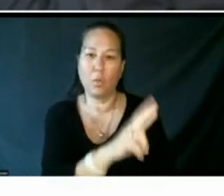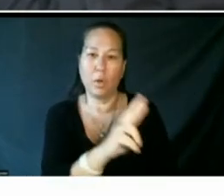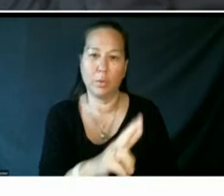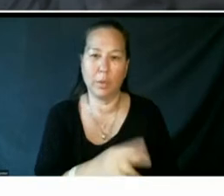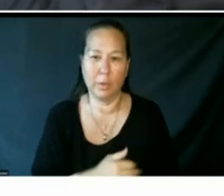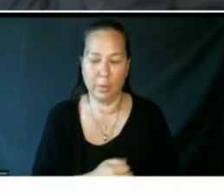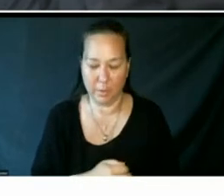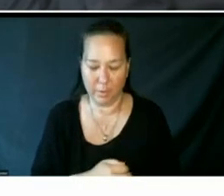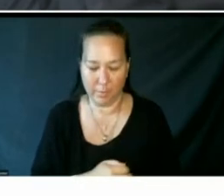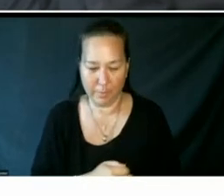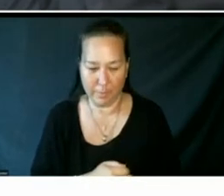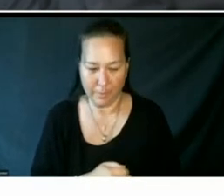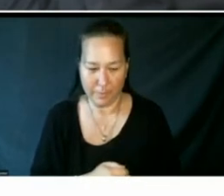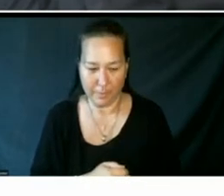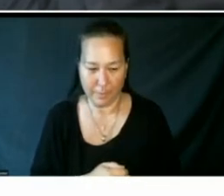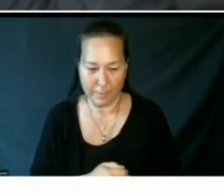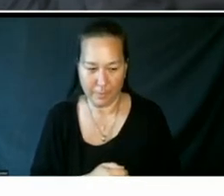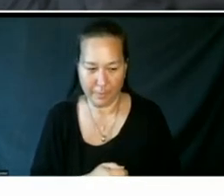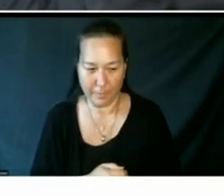When he